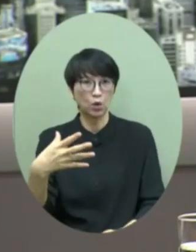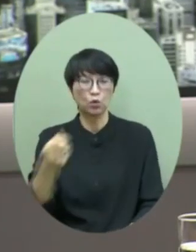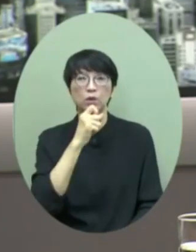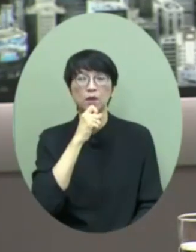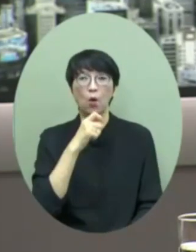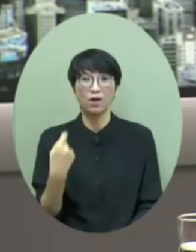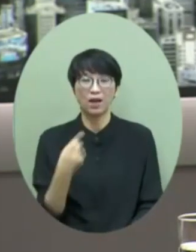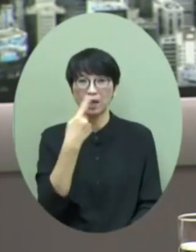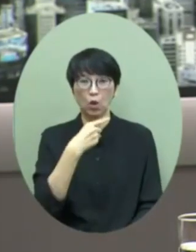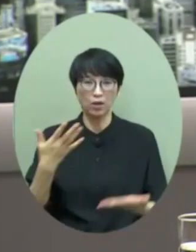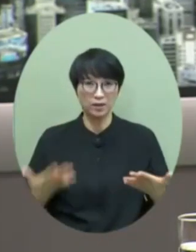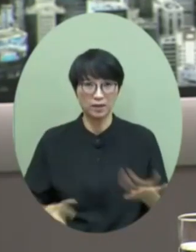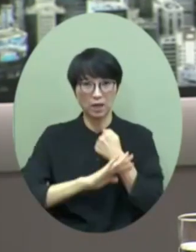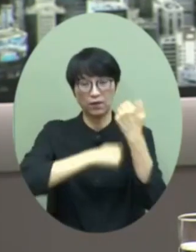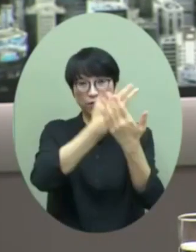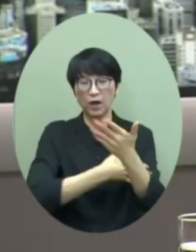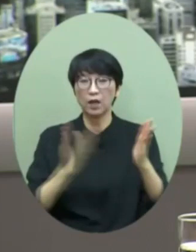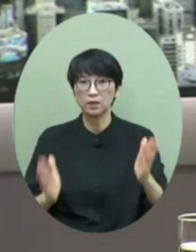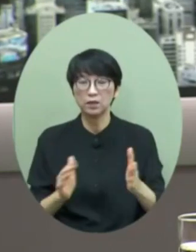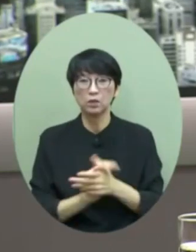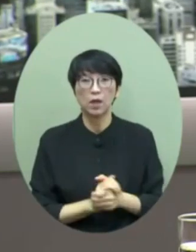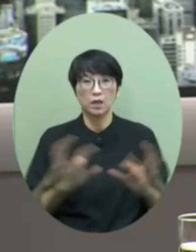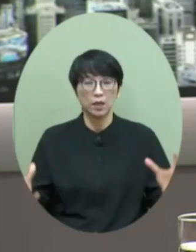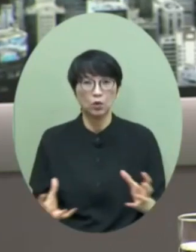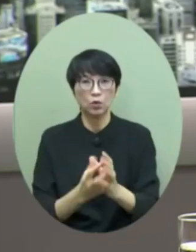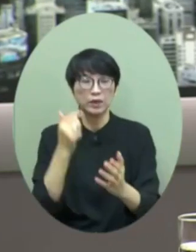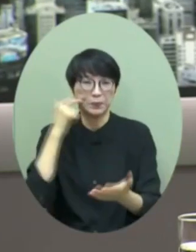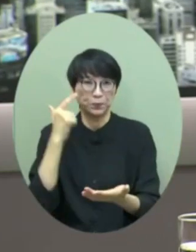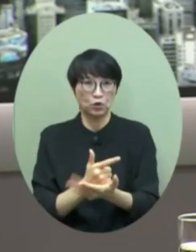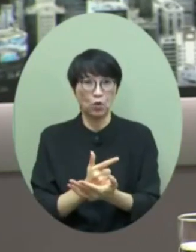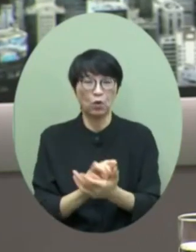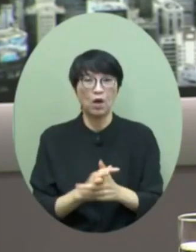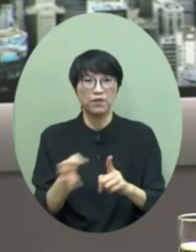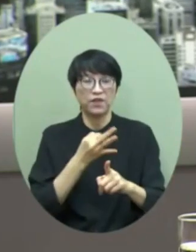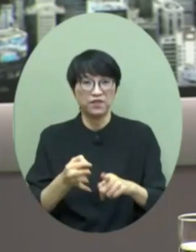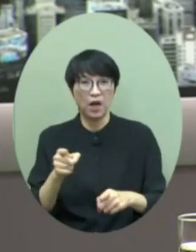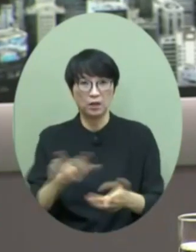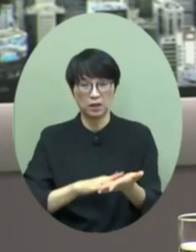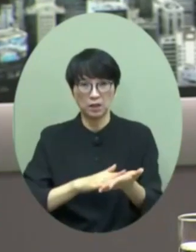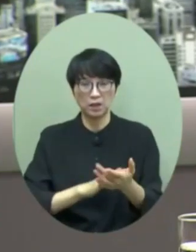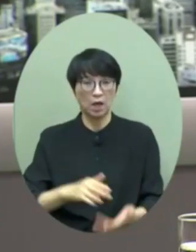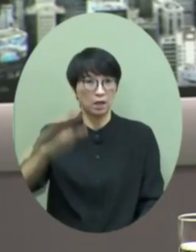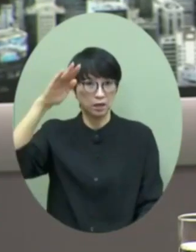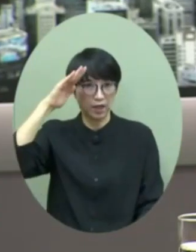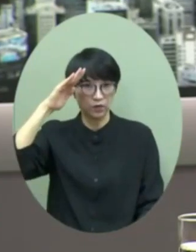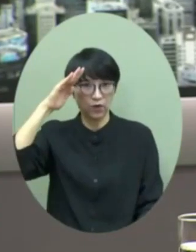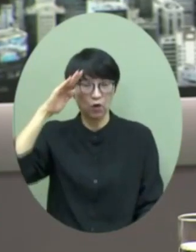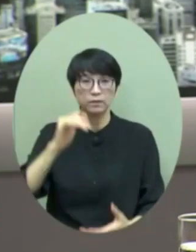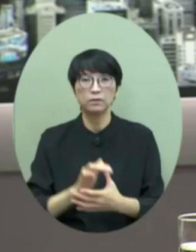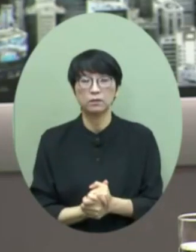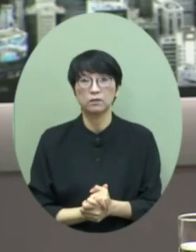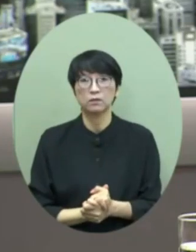answer questions. So there is this power. In short, under the Organized and Serious Crimes Ordinance, the